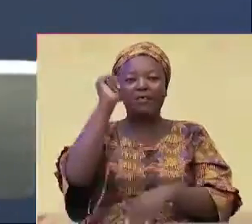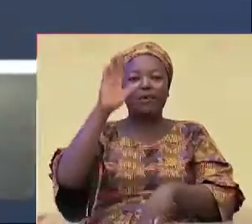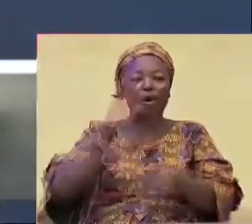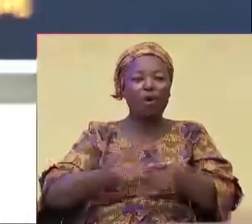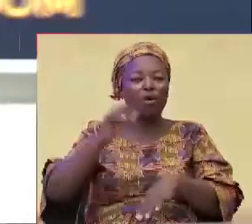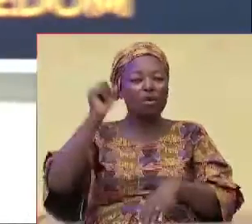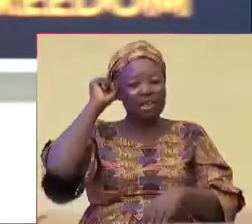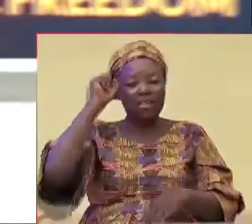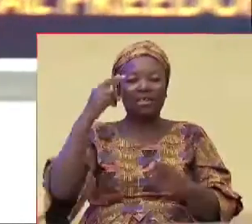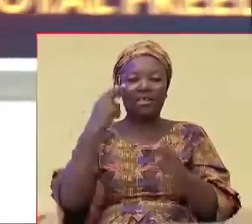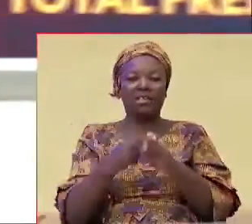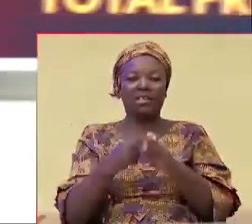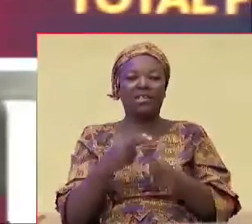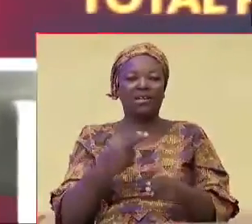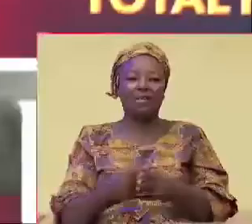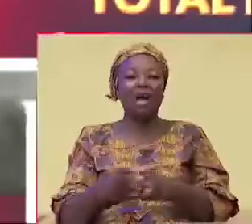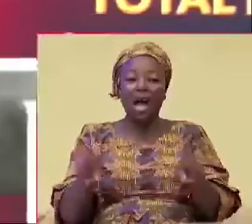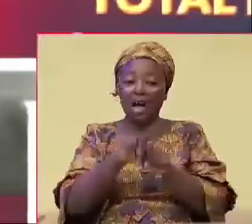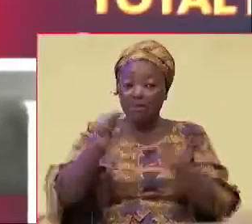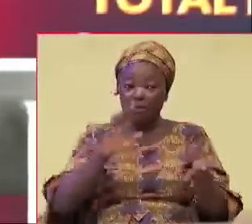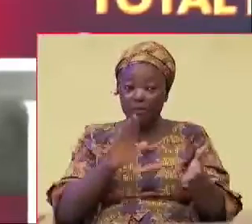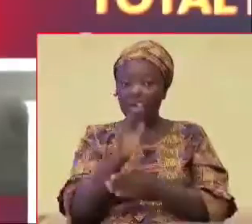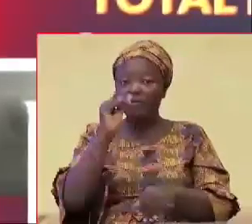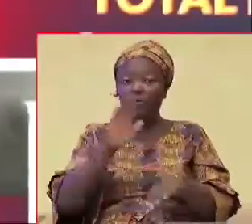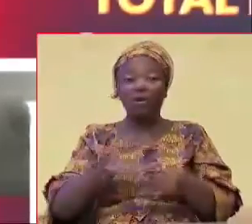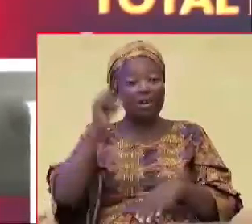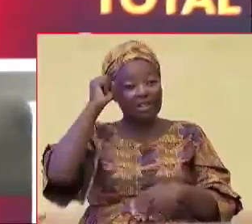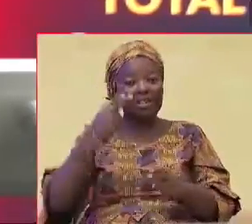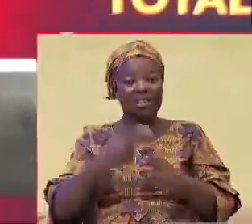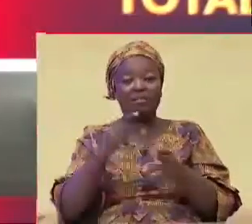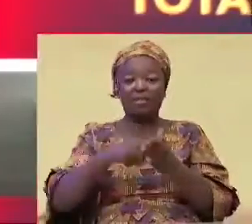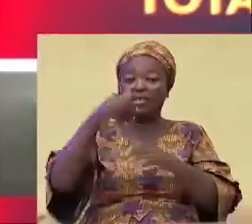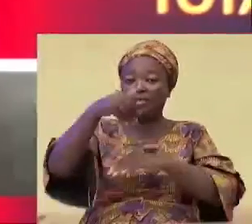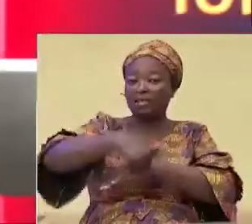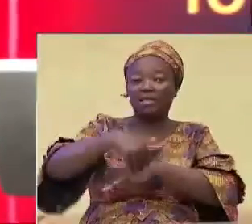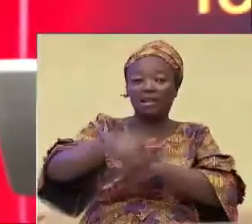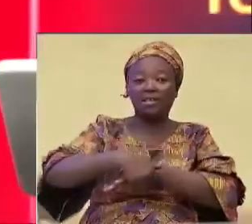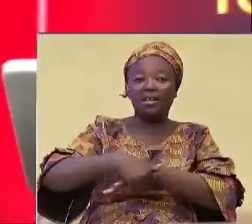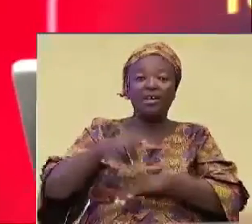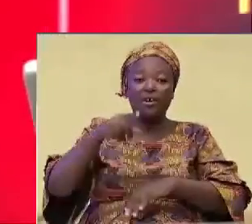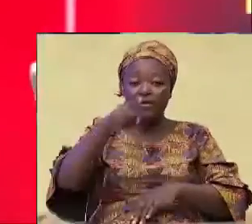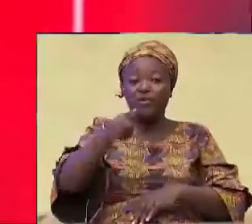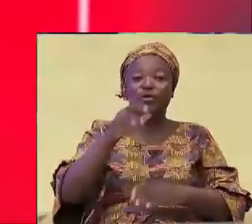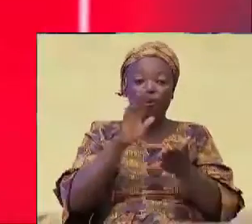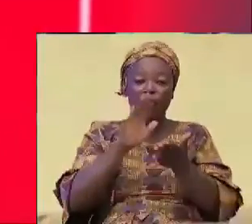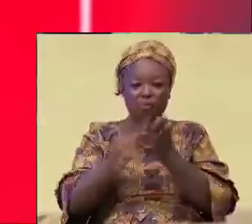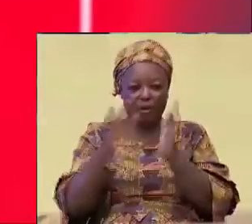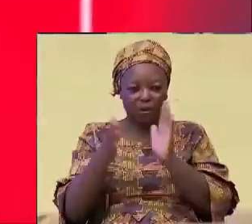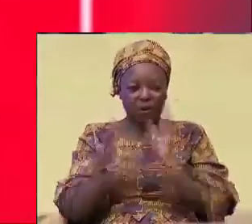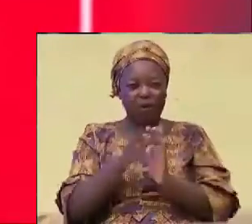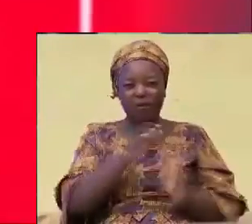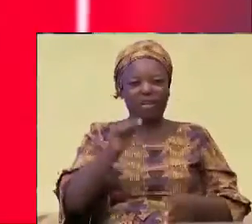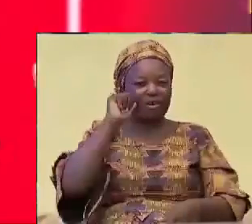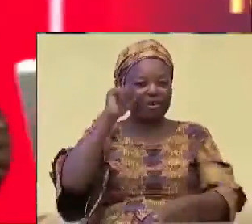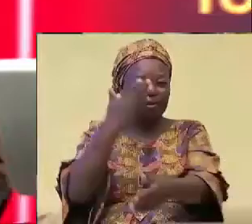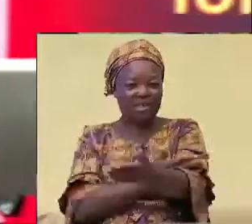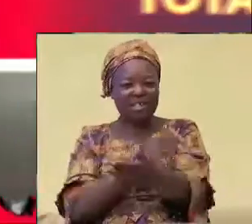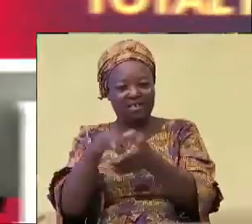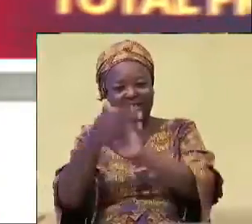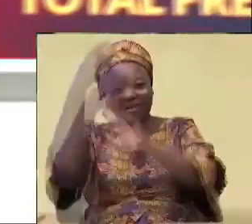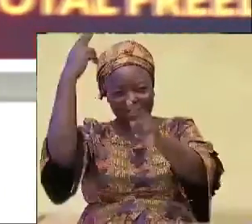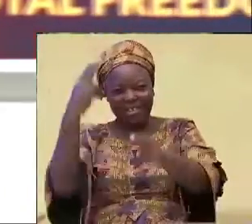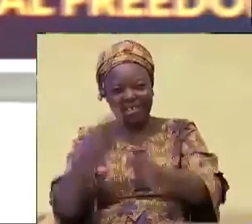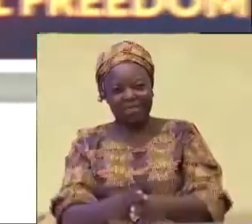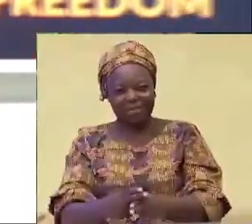that believe on his name. As you believe on his name tonight, you become